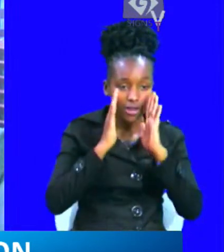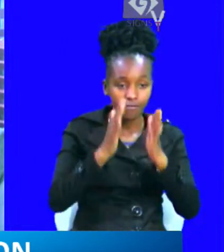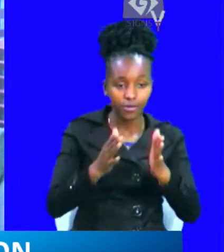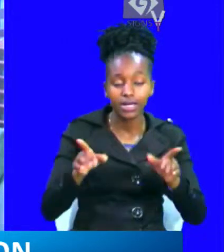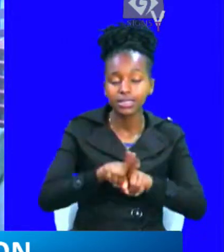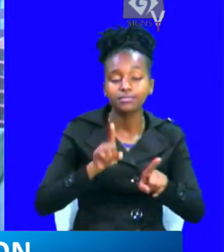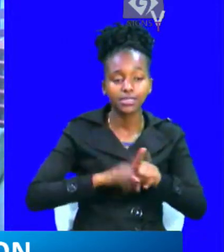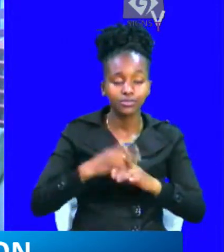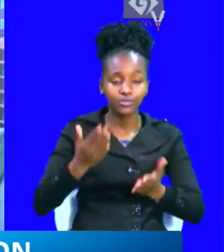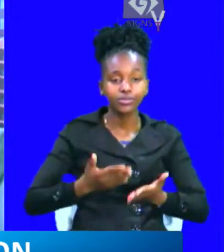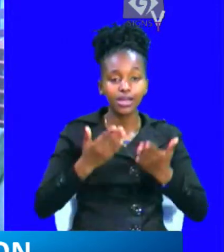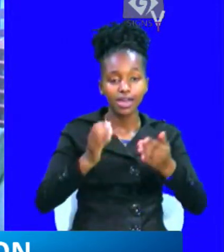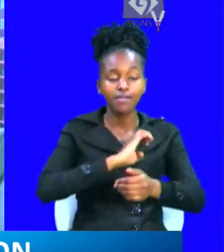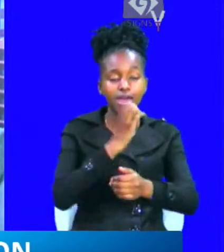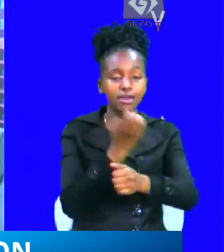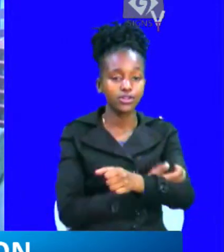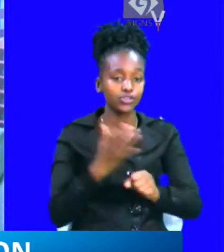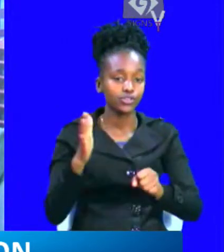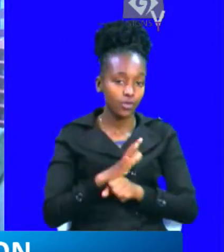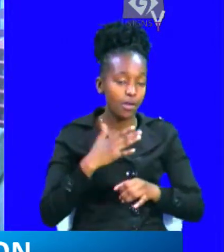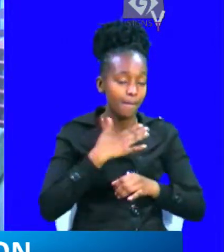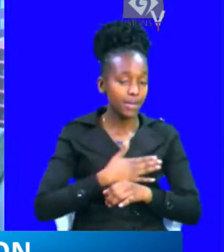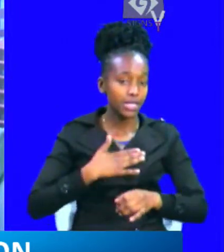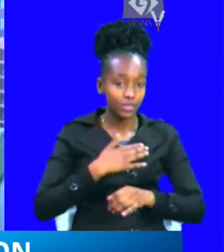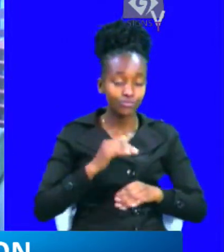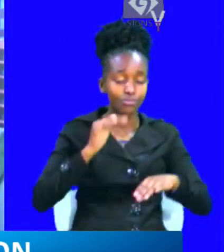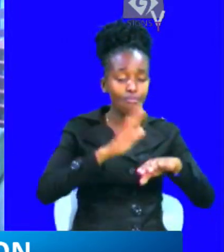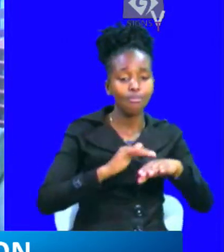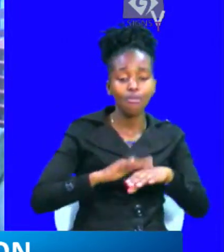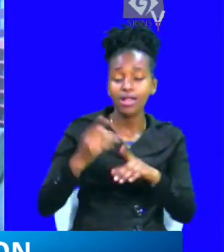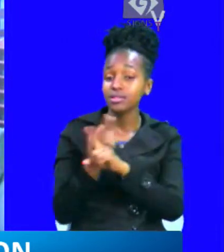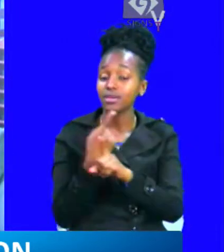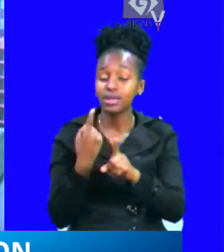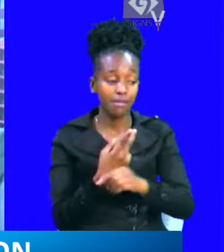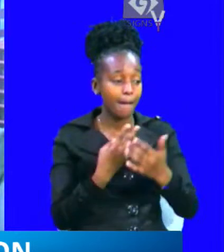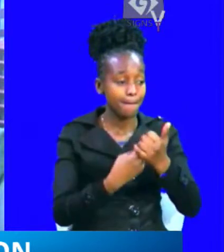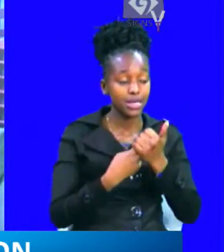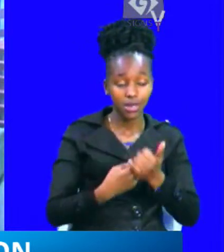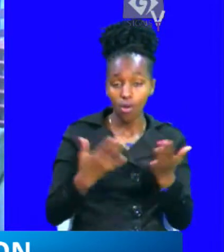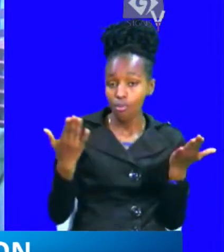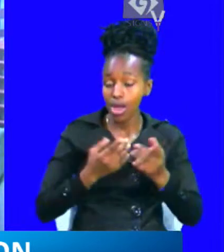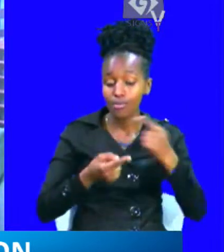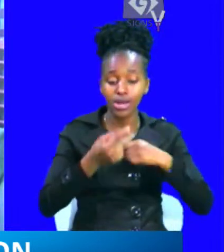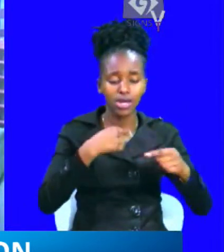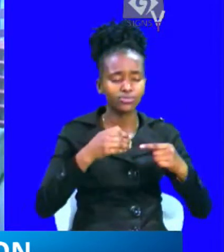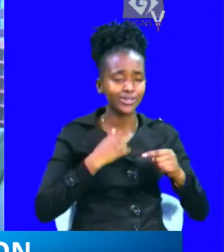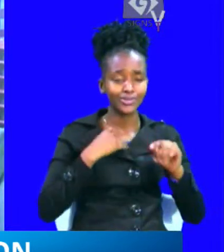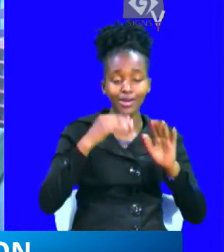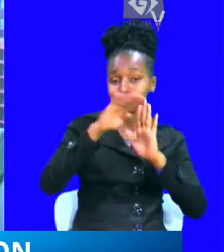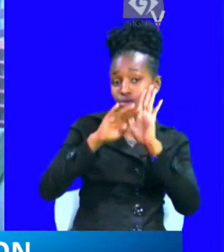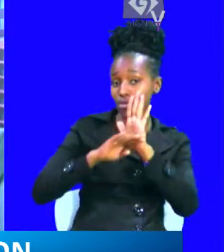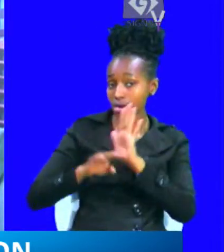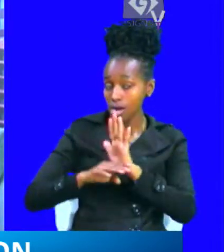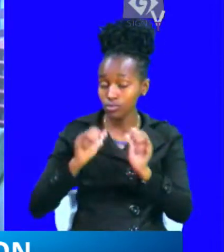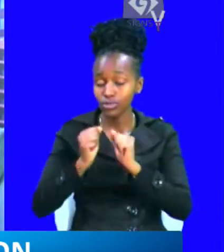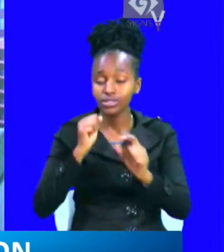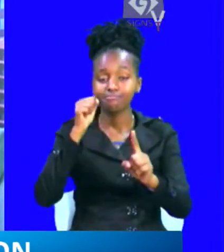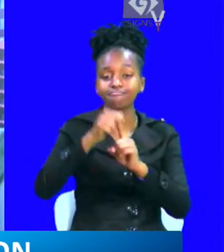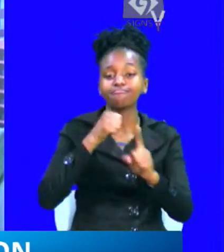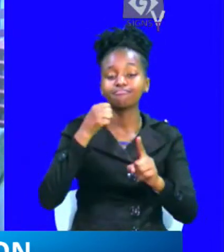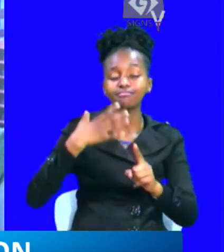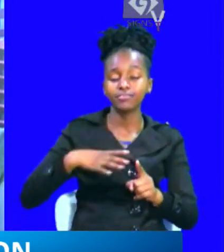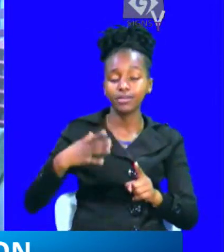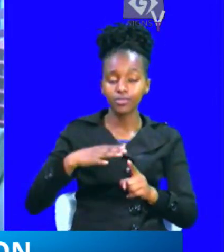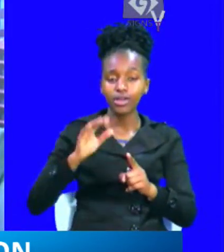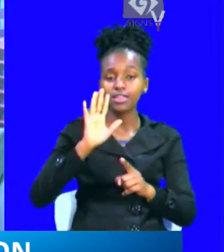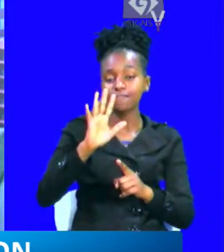our energies in. Yes. Let us reach out to get partners. Let us reach out to get programs that Yes. are impactful within